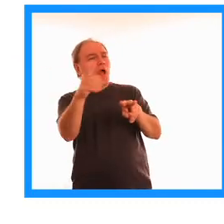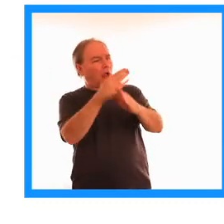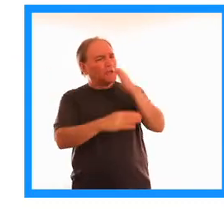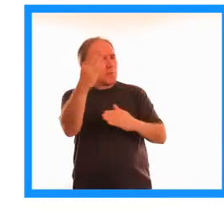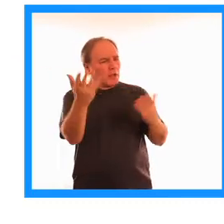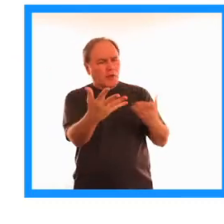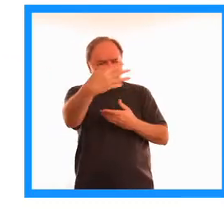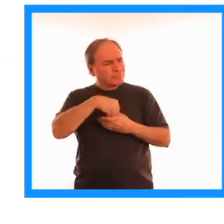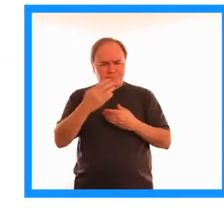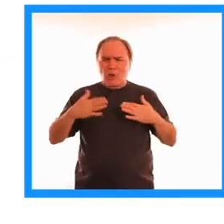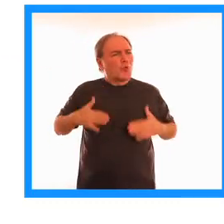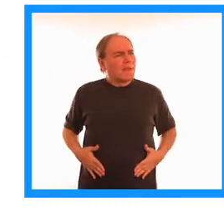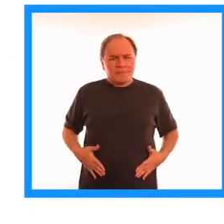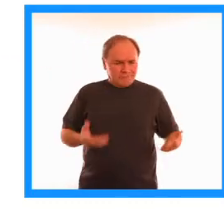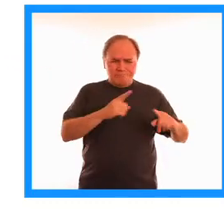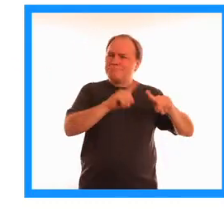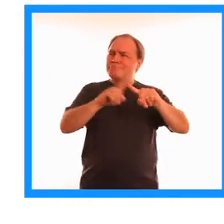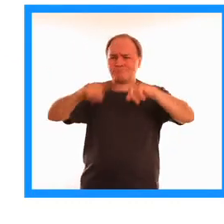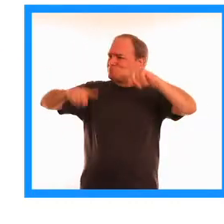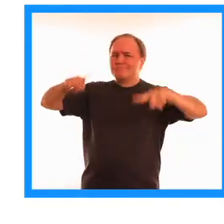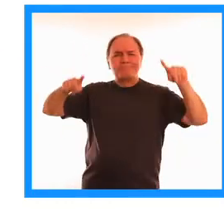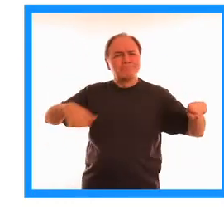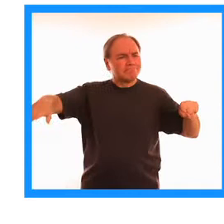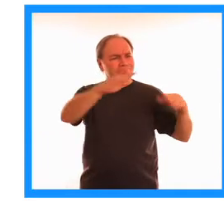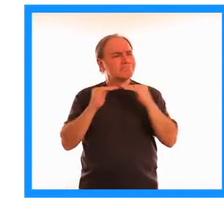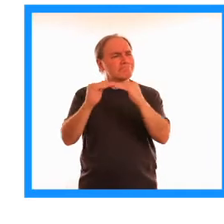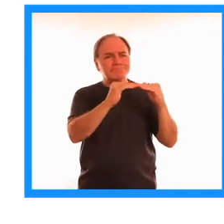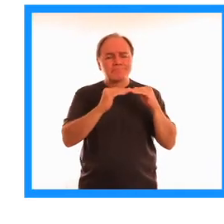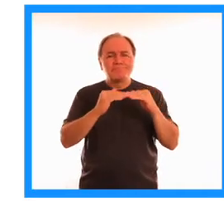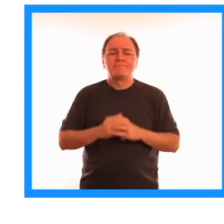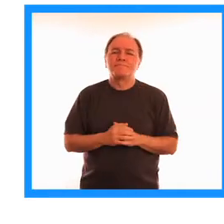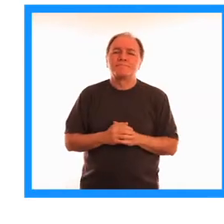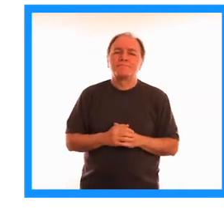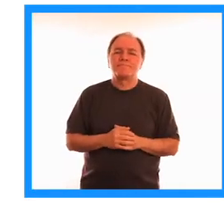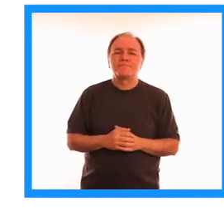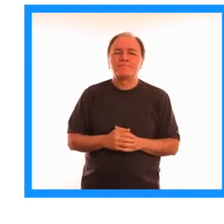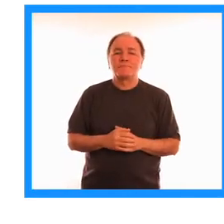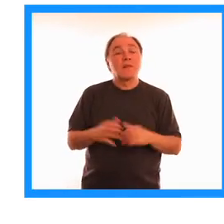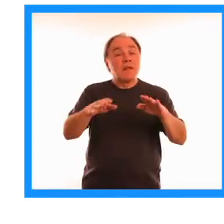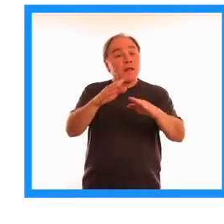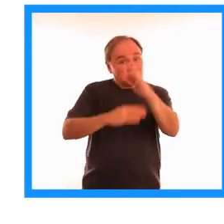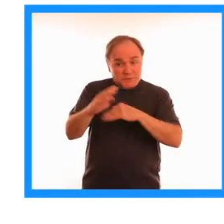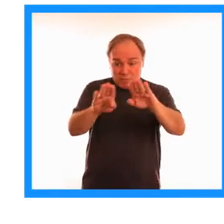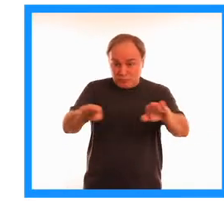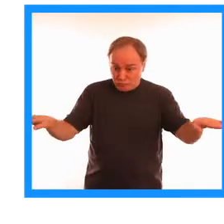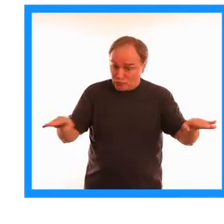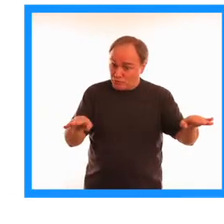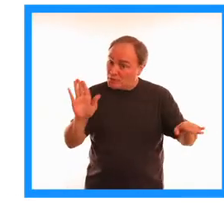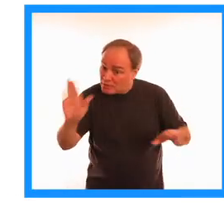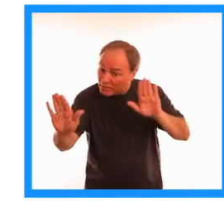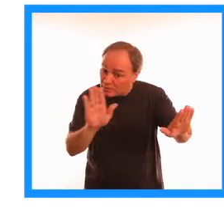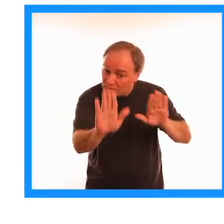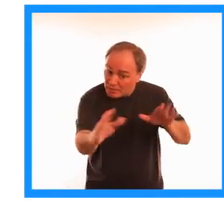experienced inclusion in education, for example, can then be society's best teachers in building an inclusive society. Social integration has